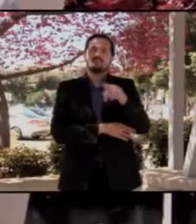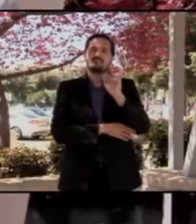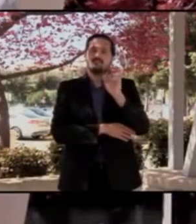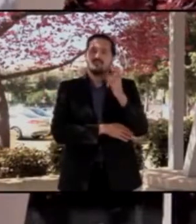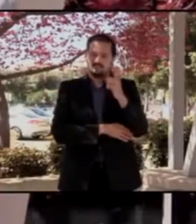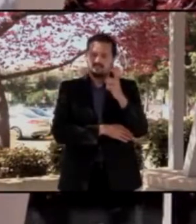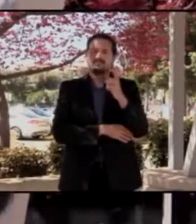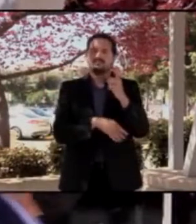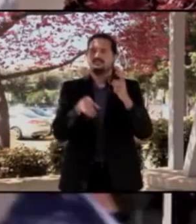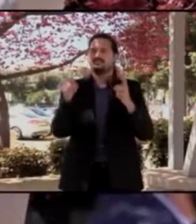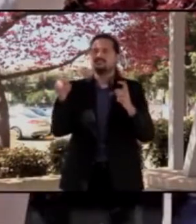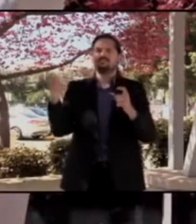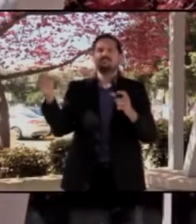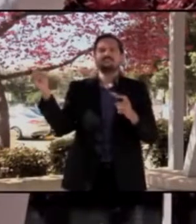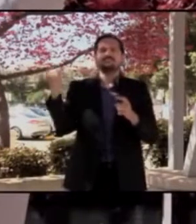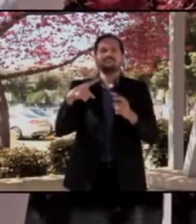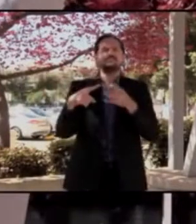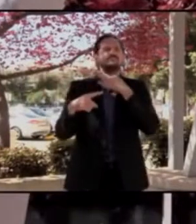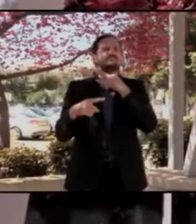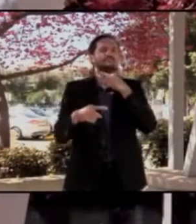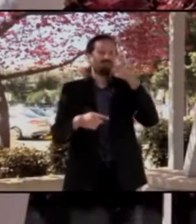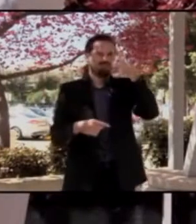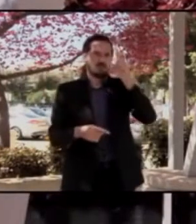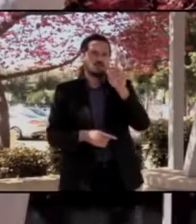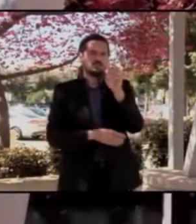Hi, this is for Dr. Cody, please.